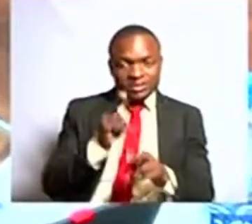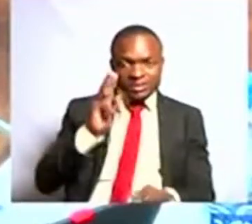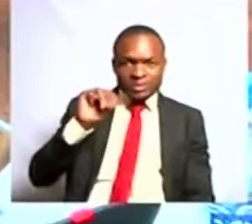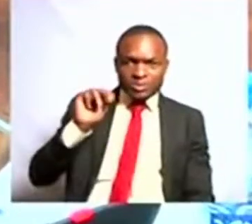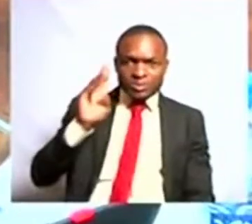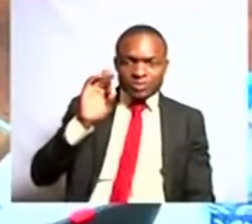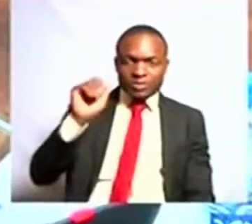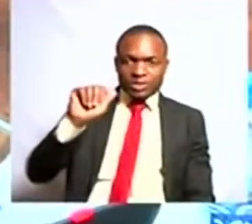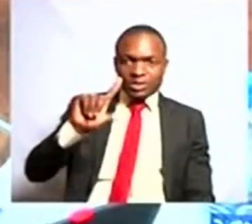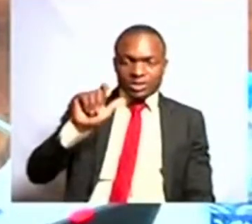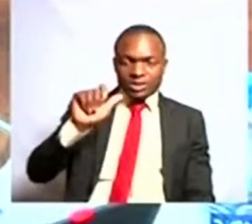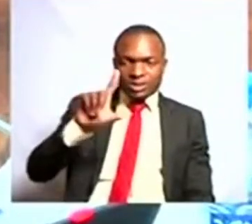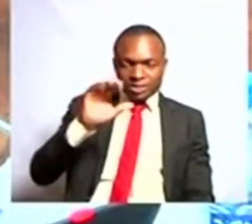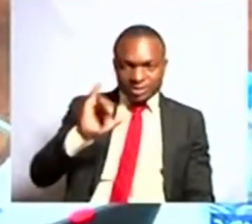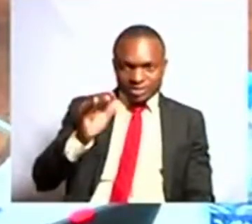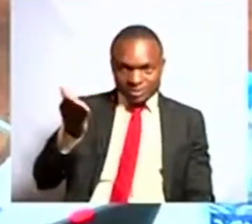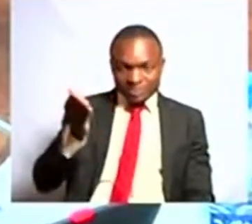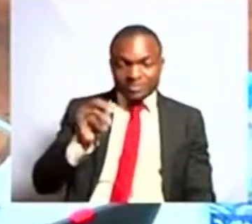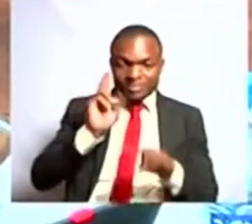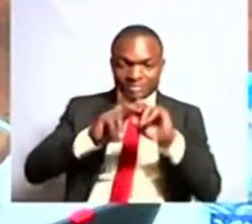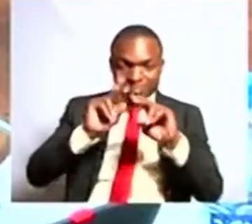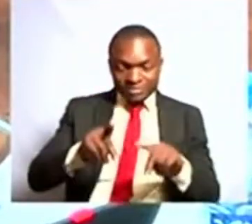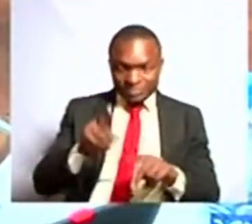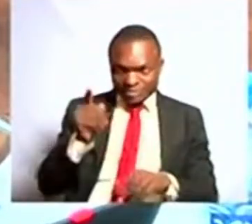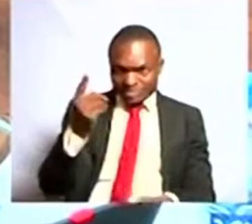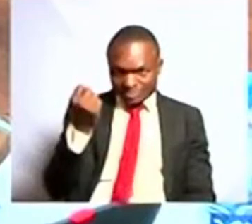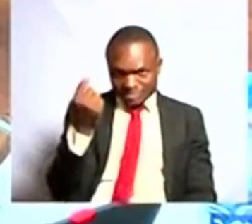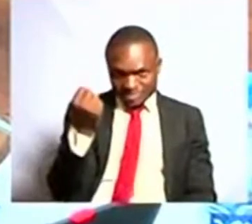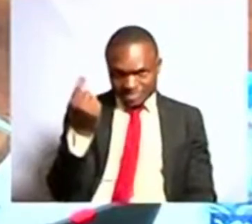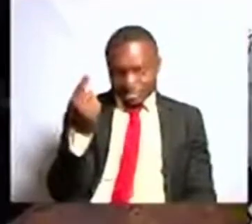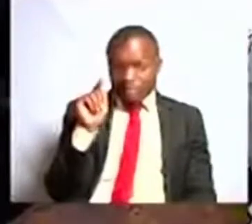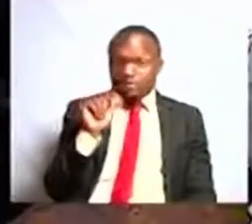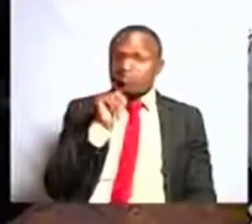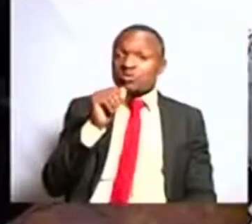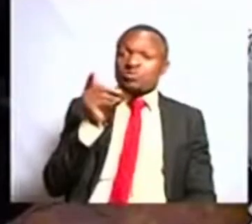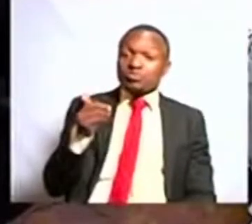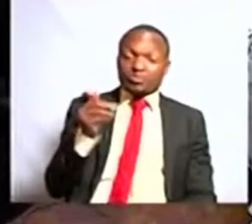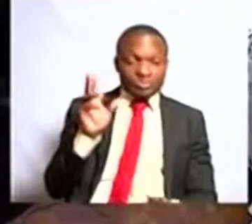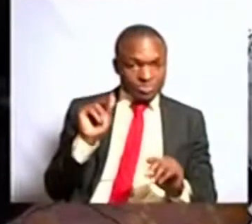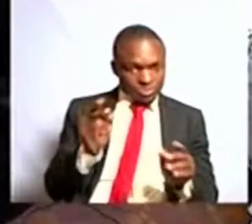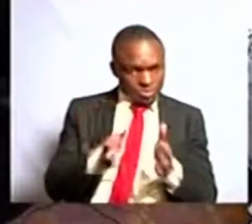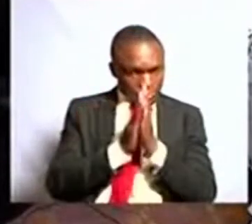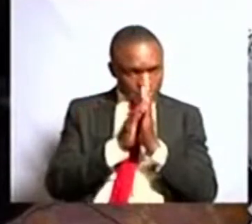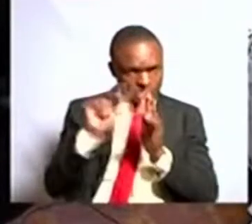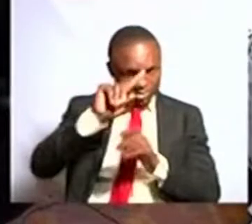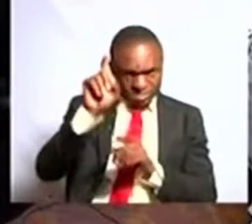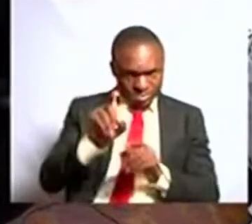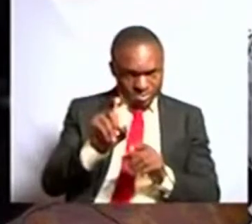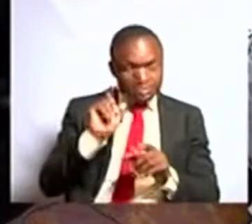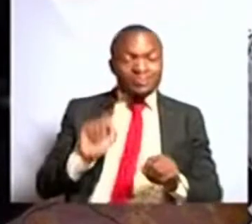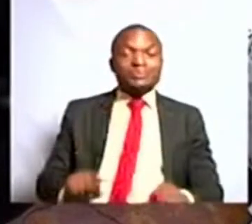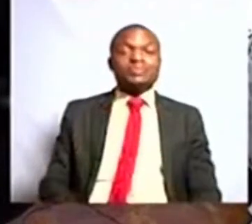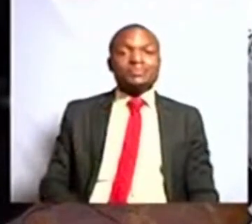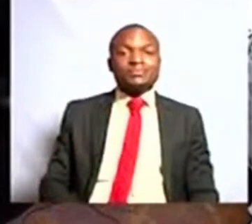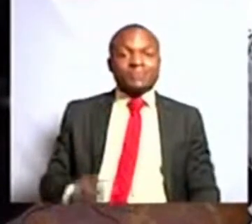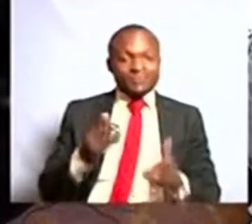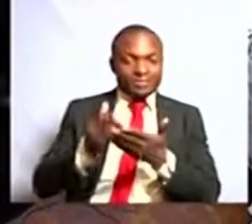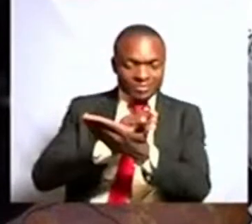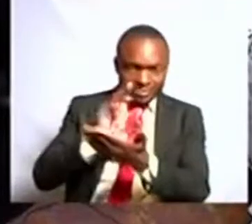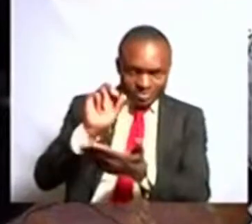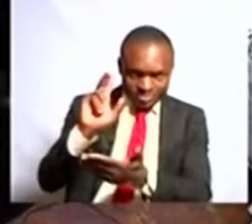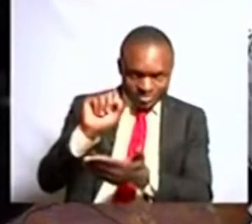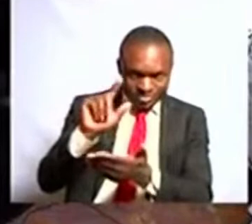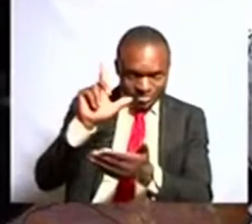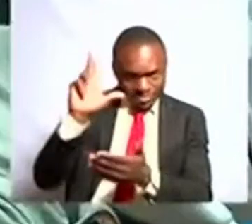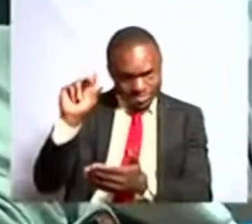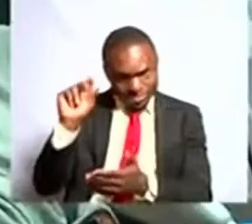Mfarari, in that order. Chair, I've understood that. Not on that one. I want to ask a question on page 12 to